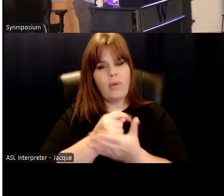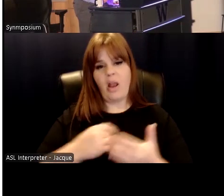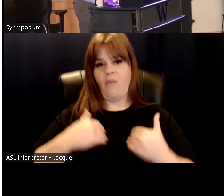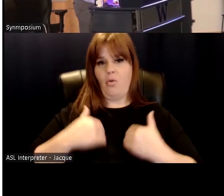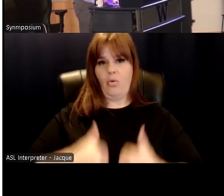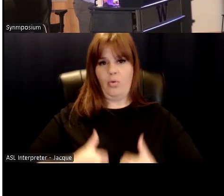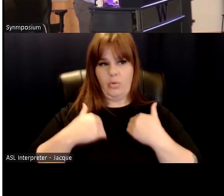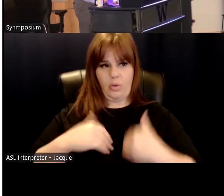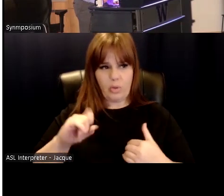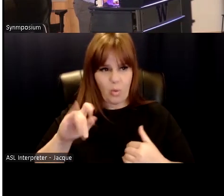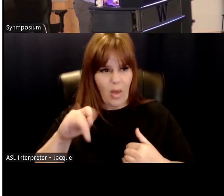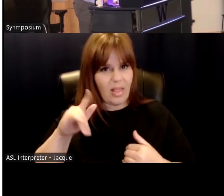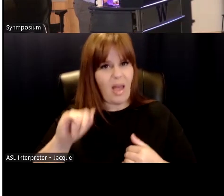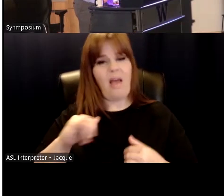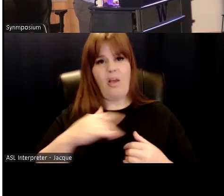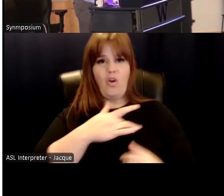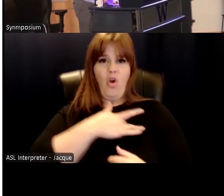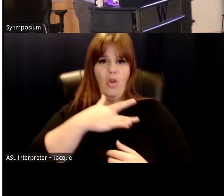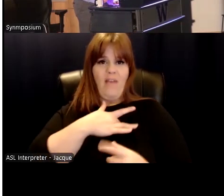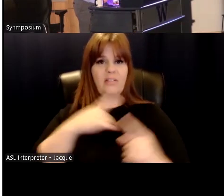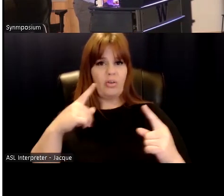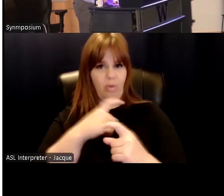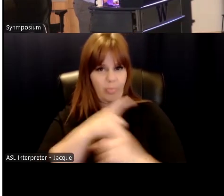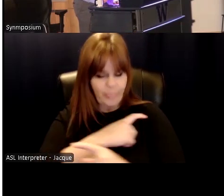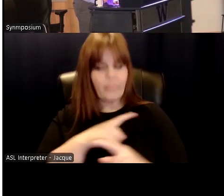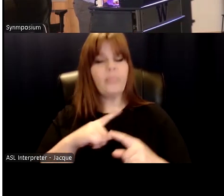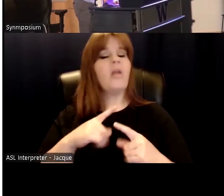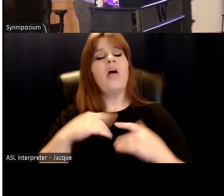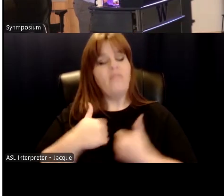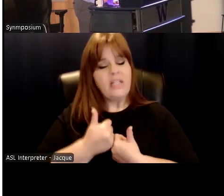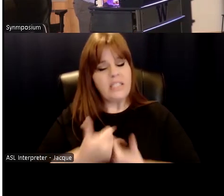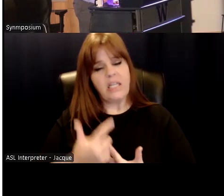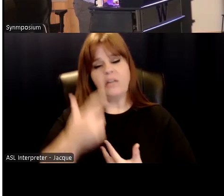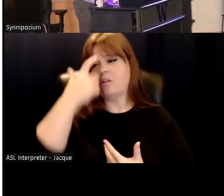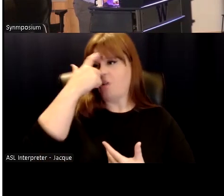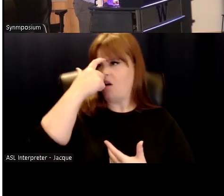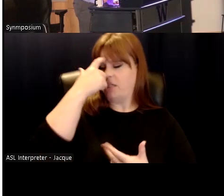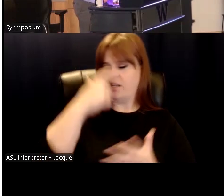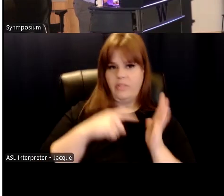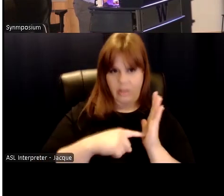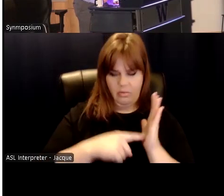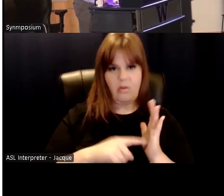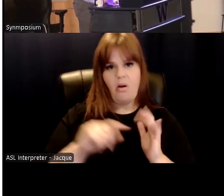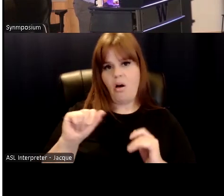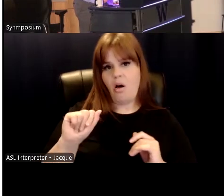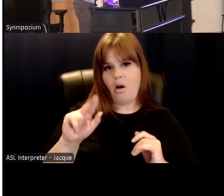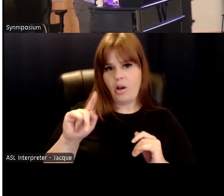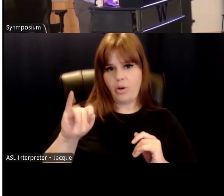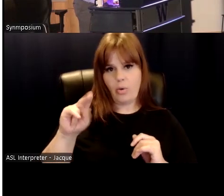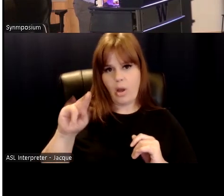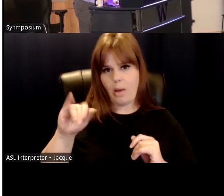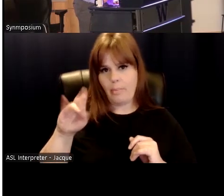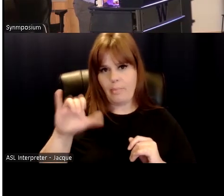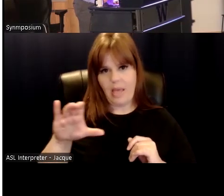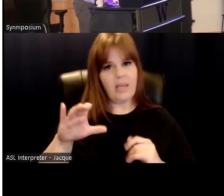sequelae, cardiovascular complications, fatigue, cognitive symptoms, autonomic dysfunction, including POTS,